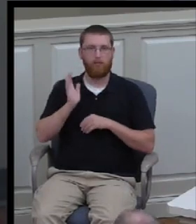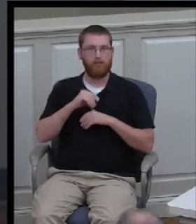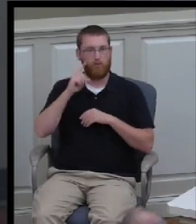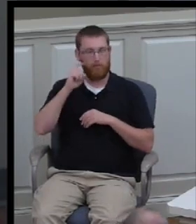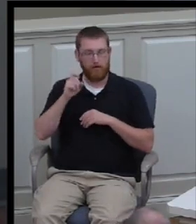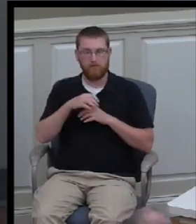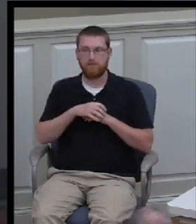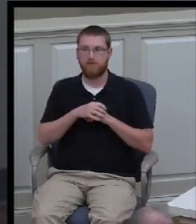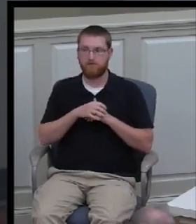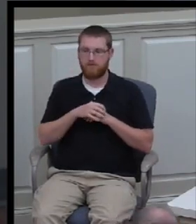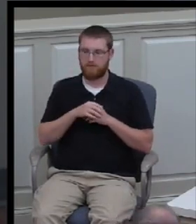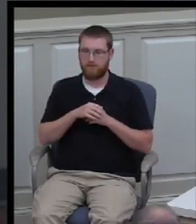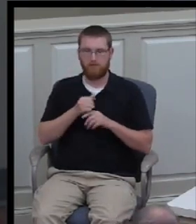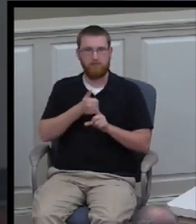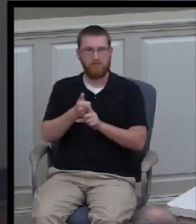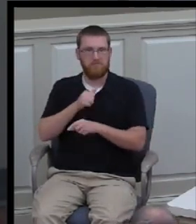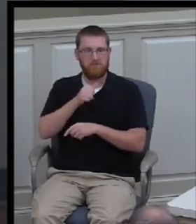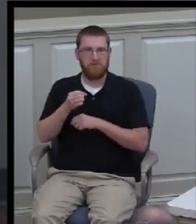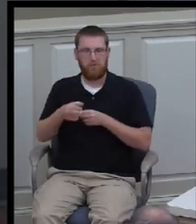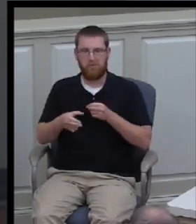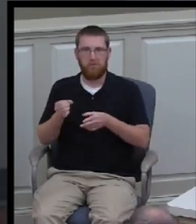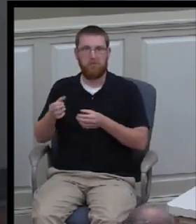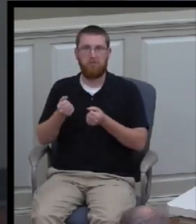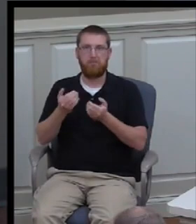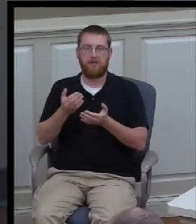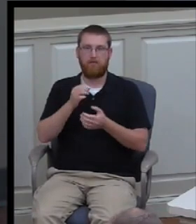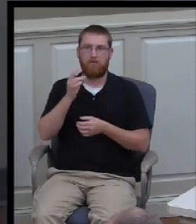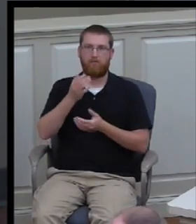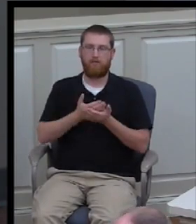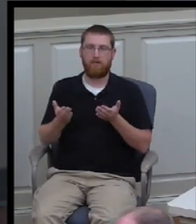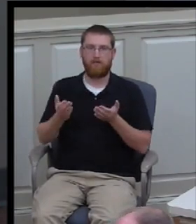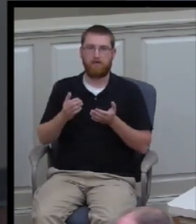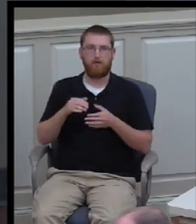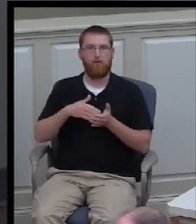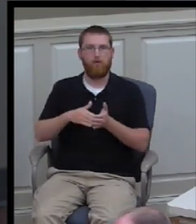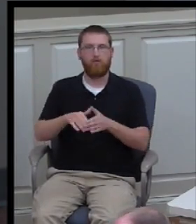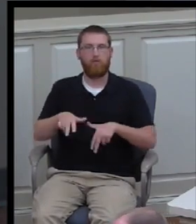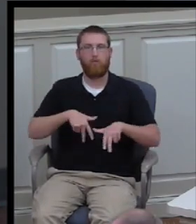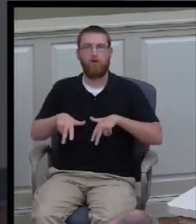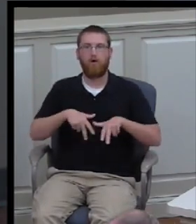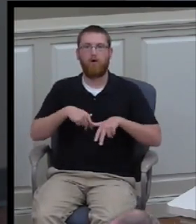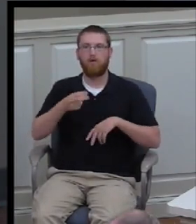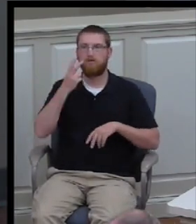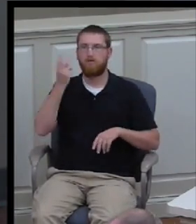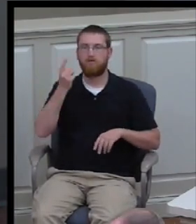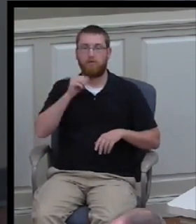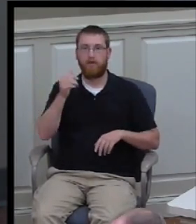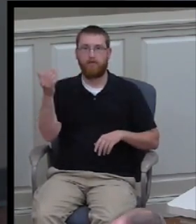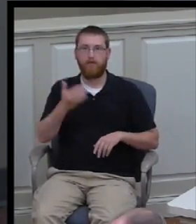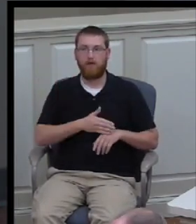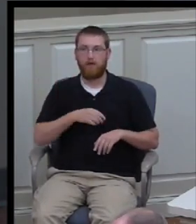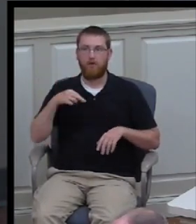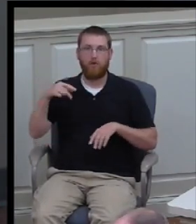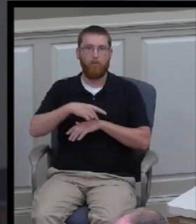because it wasn't as bad as it could have been. And a lot of times we could be walking by, something wasn't there, and then I